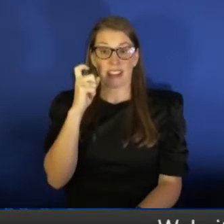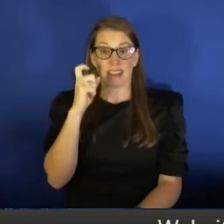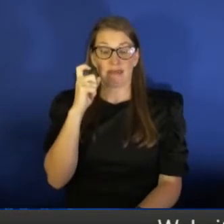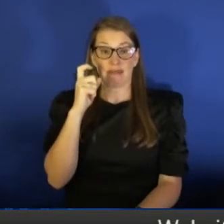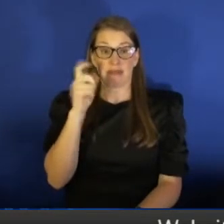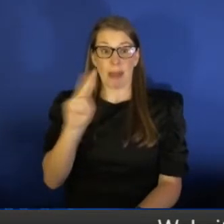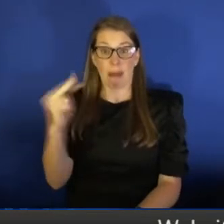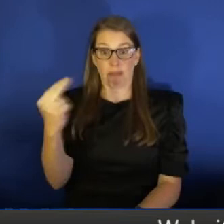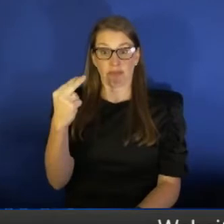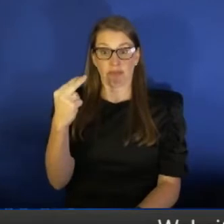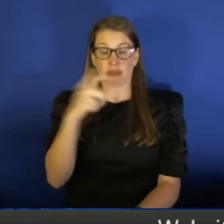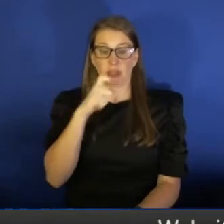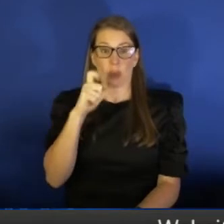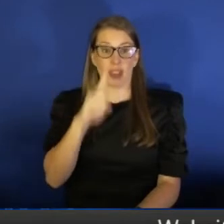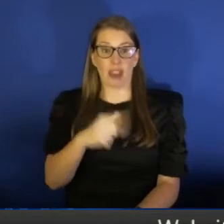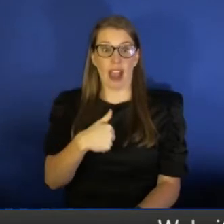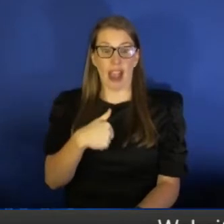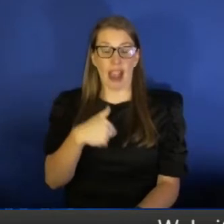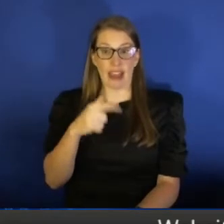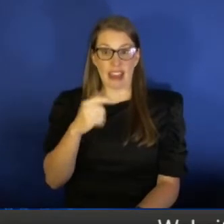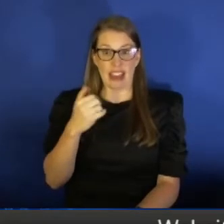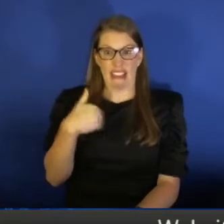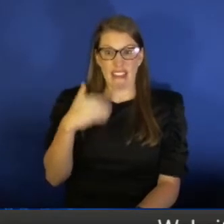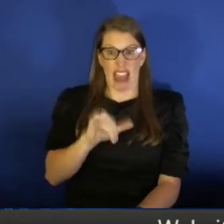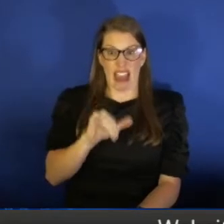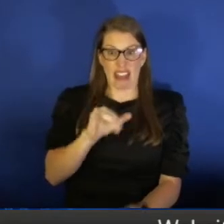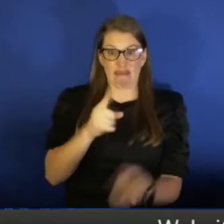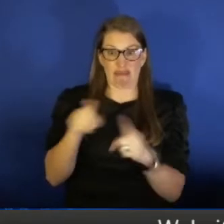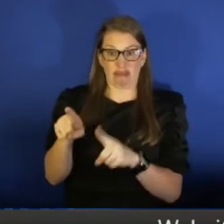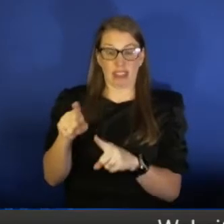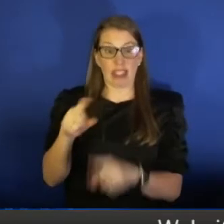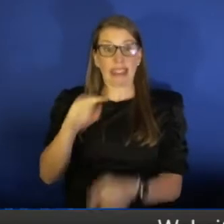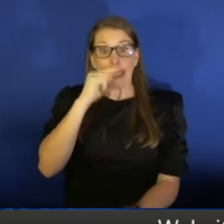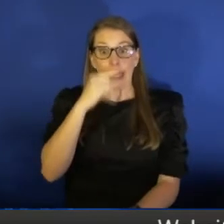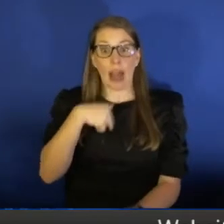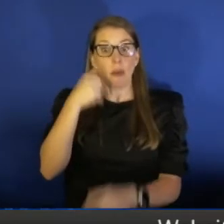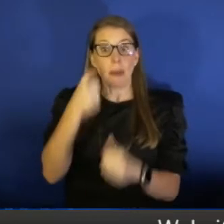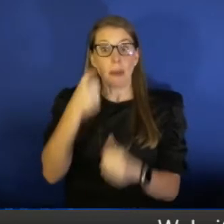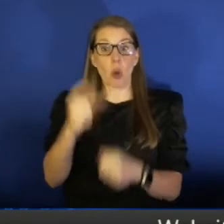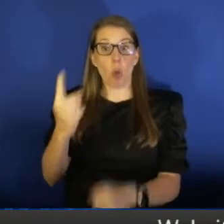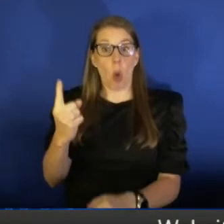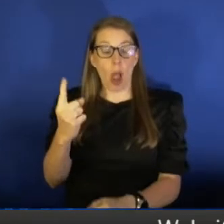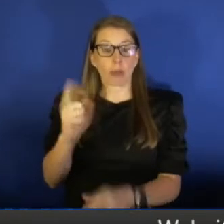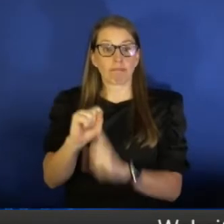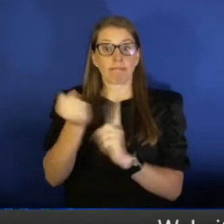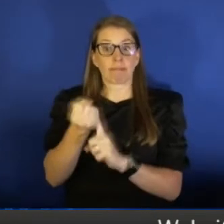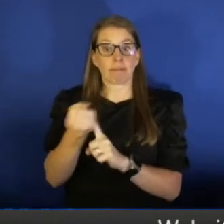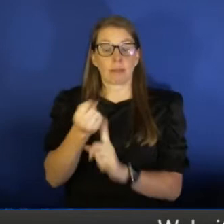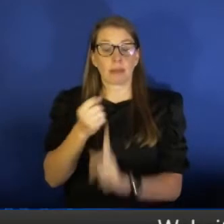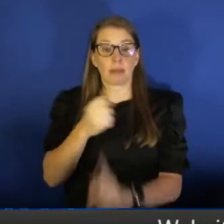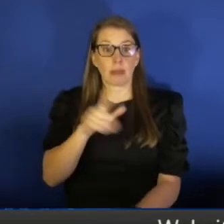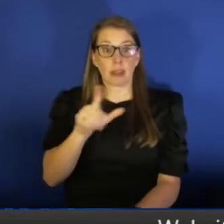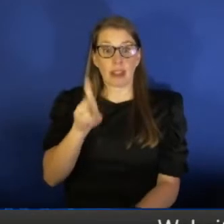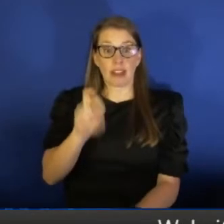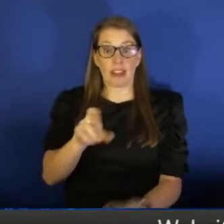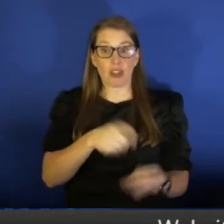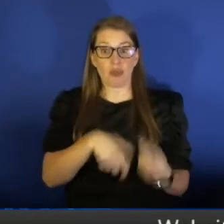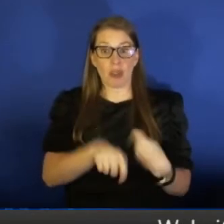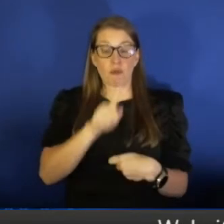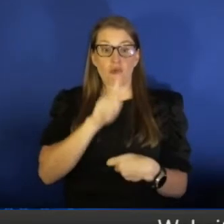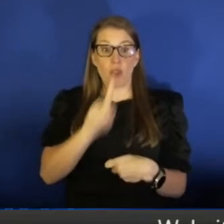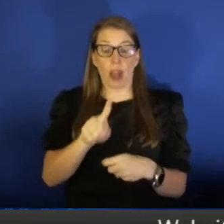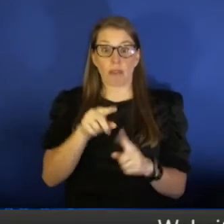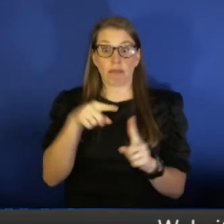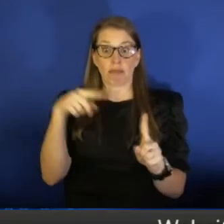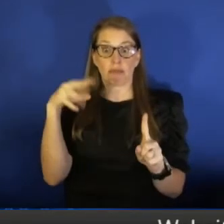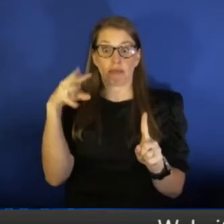think I have that going on. When I was a kid, I remember the one instance where my liver transplant really stood out is I was at the